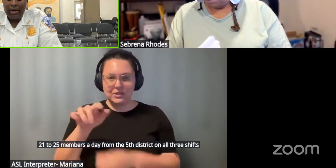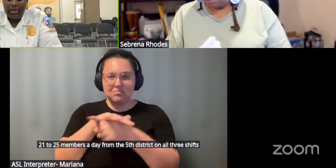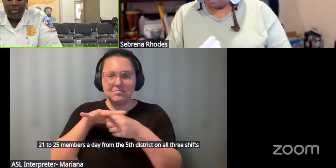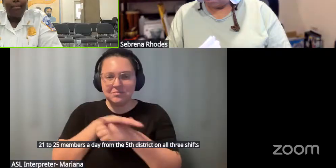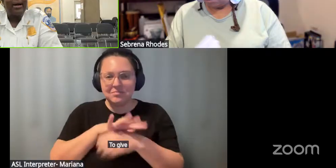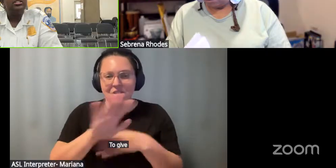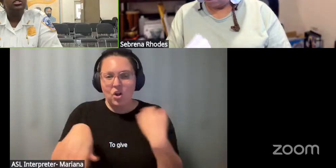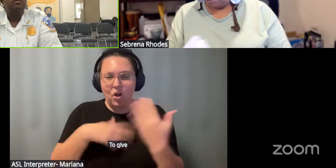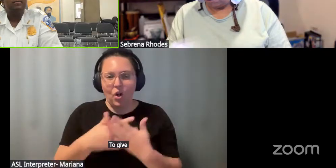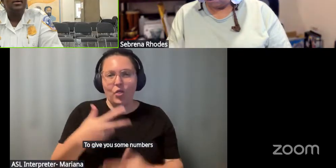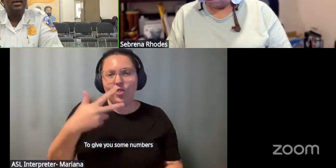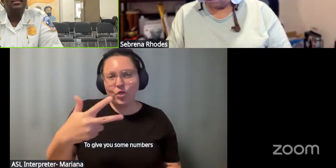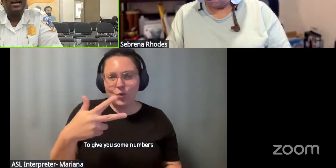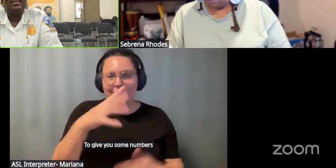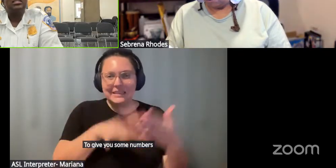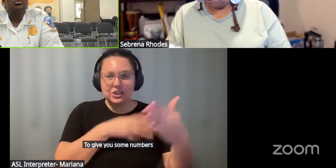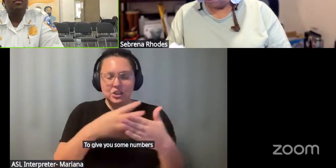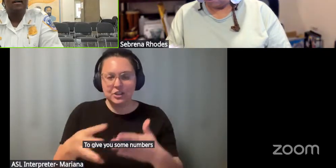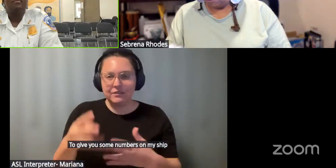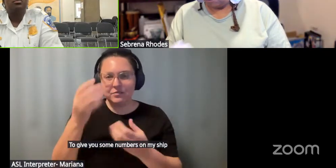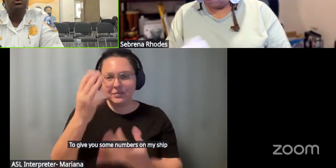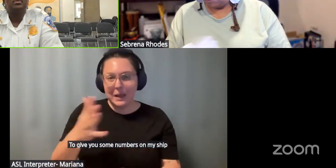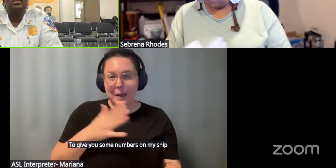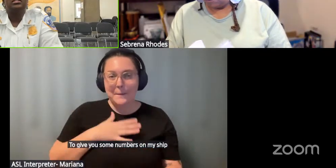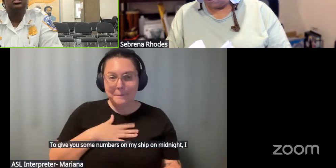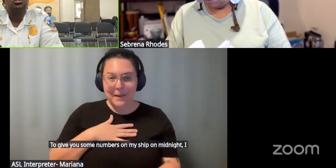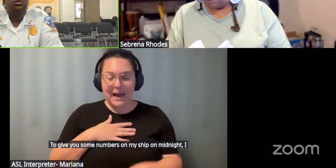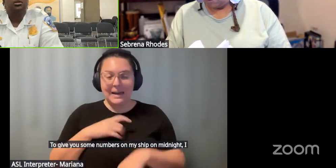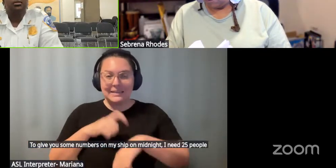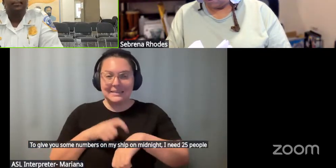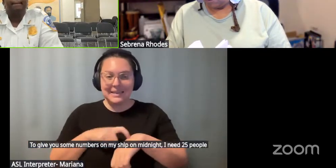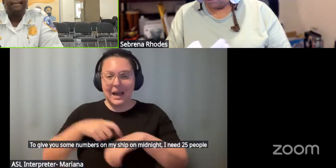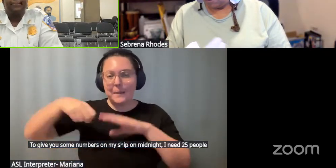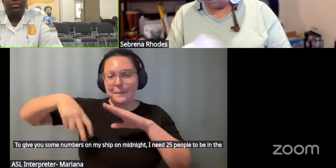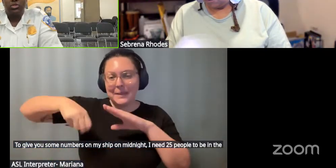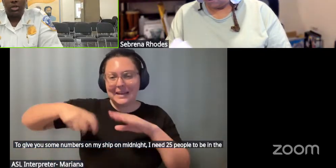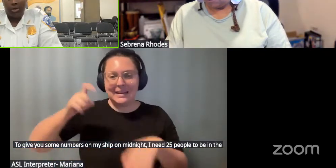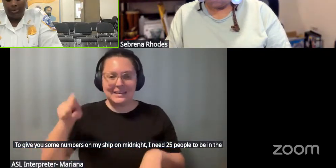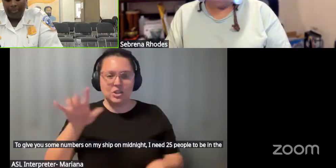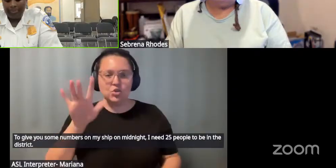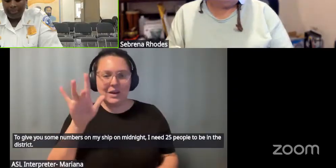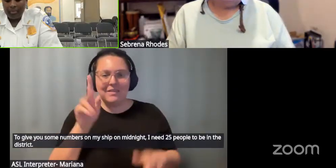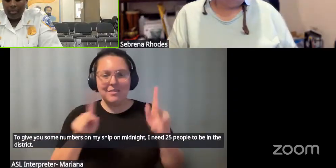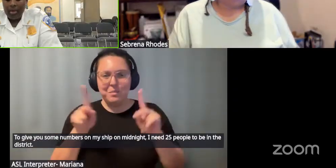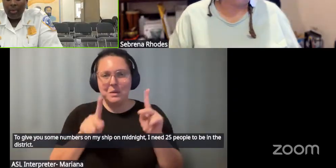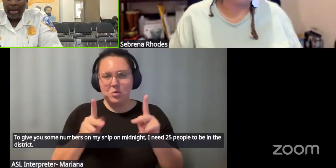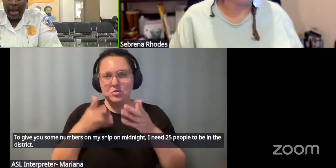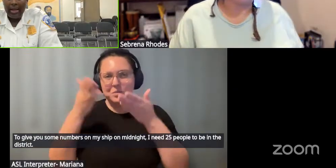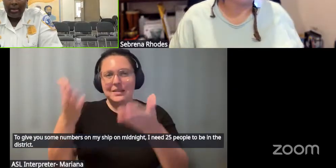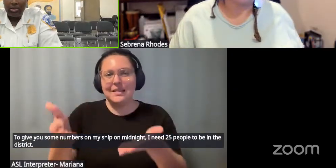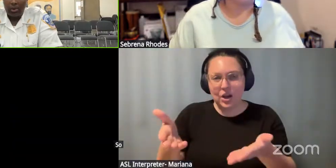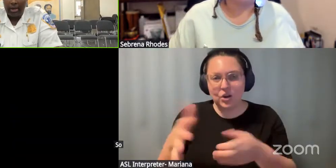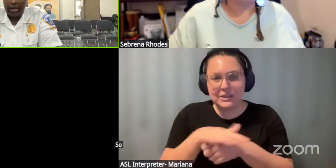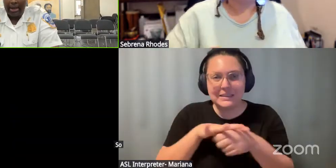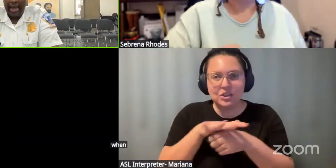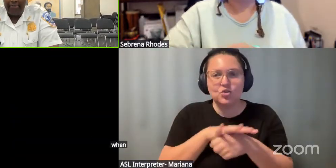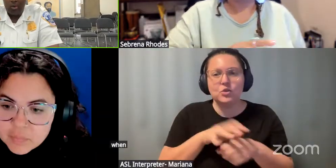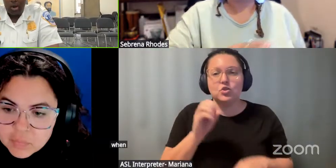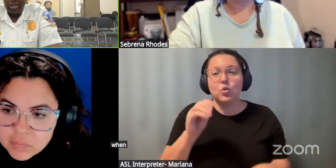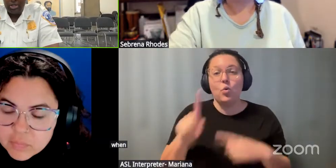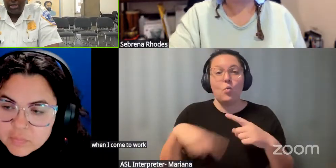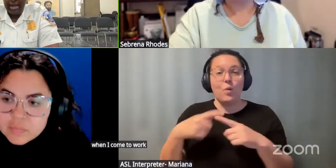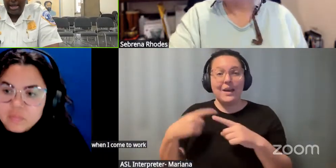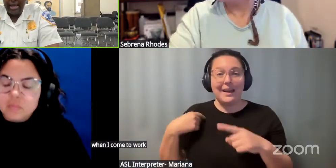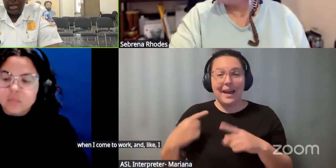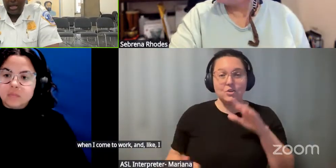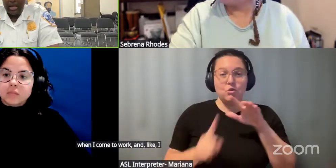you some numbers, on my shift on midnights, I need 25 people to be in the district. So when I come to work, and like I have